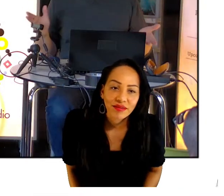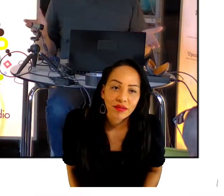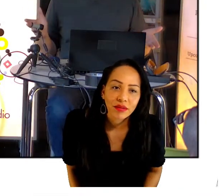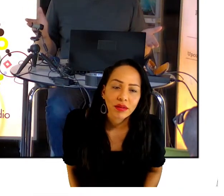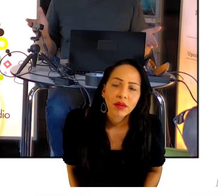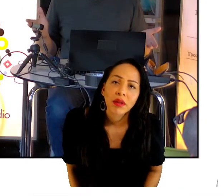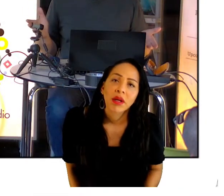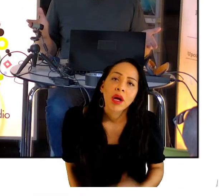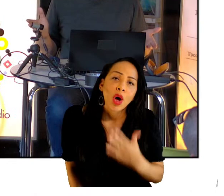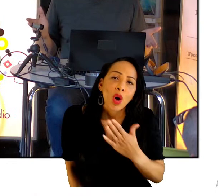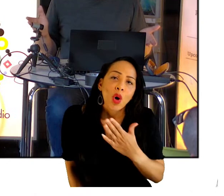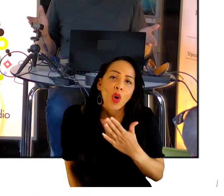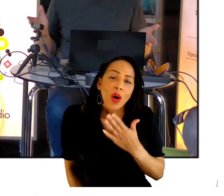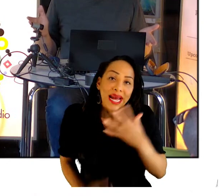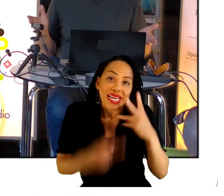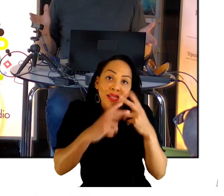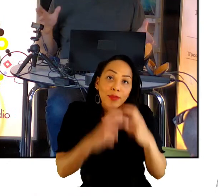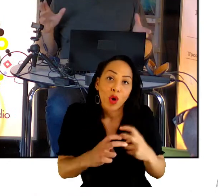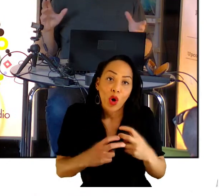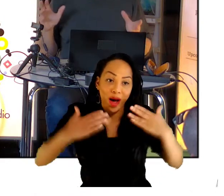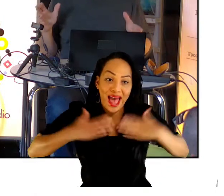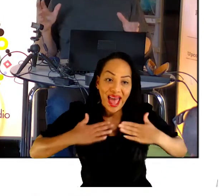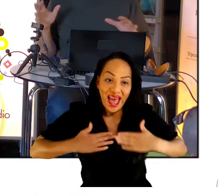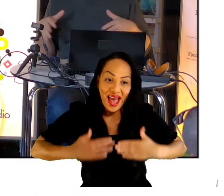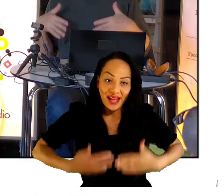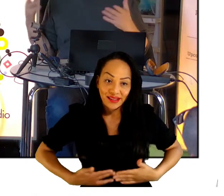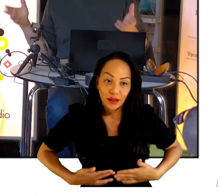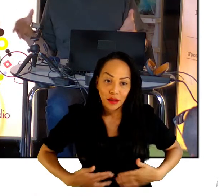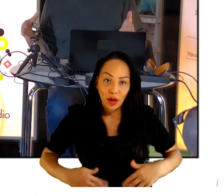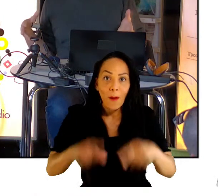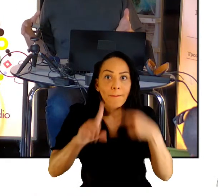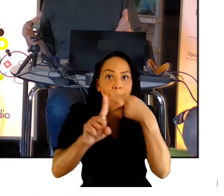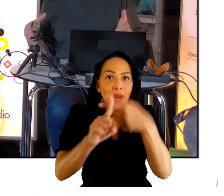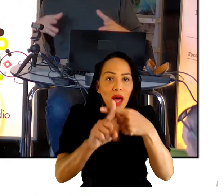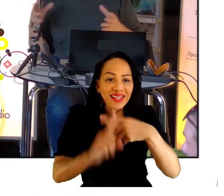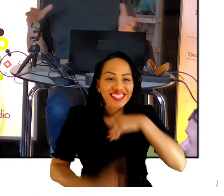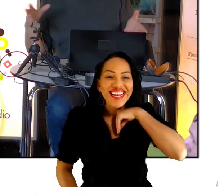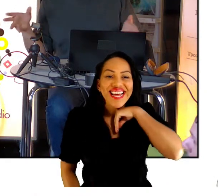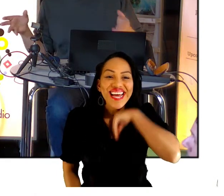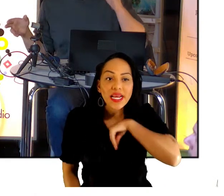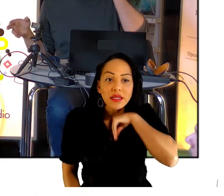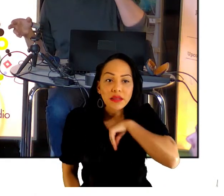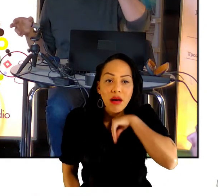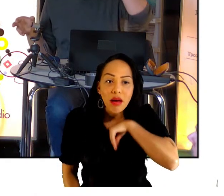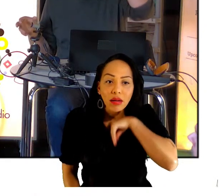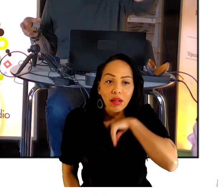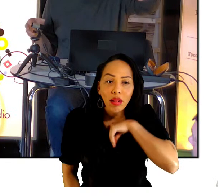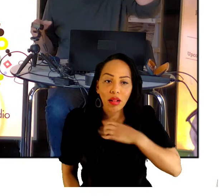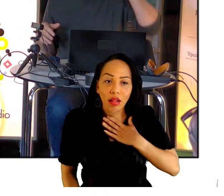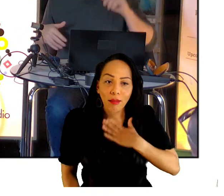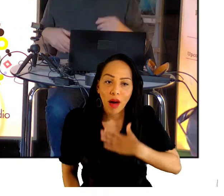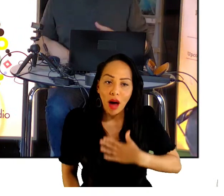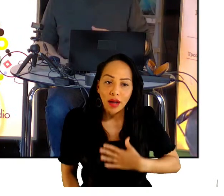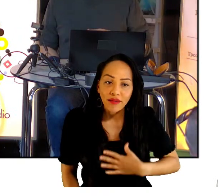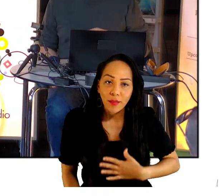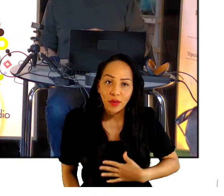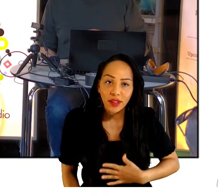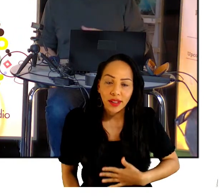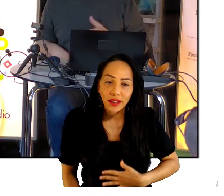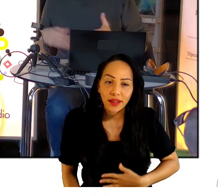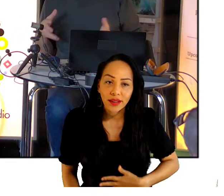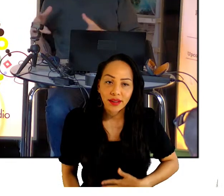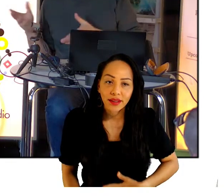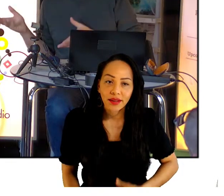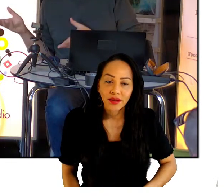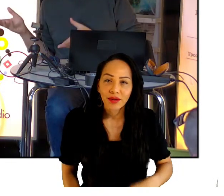the interior. And one of the things which we're keen to look at in the future are the kind of physiological